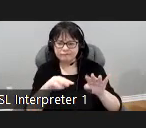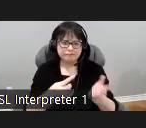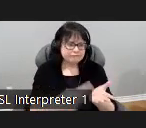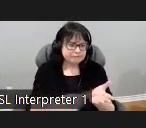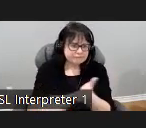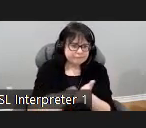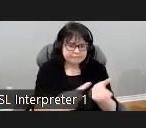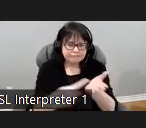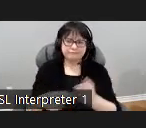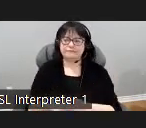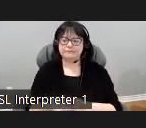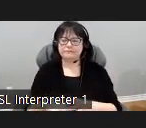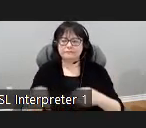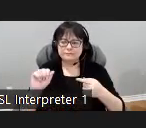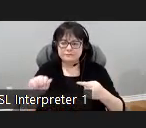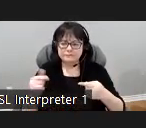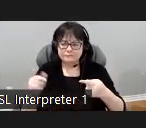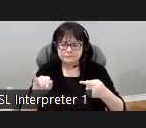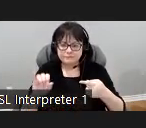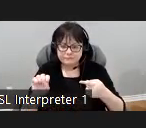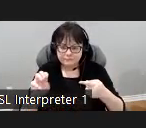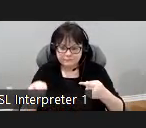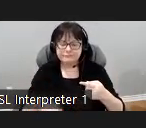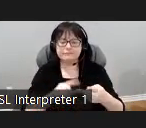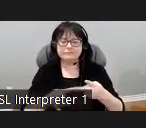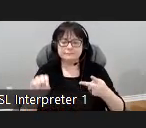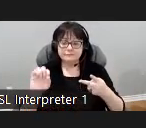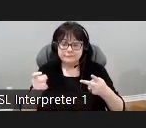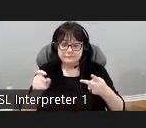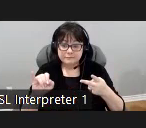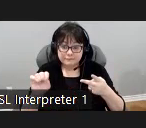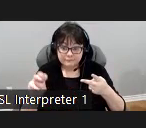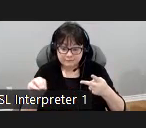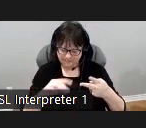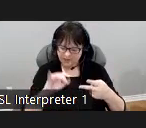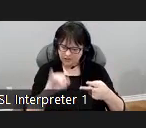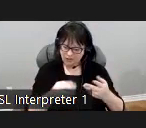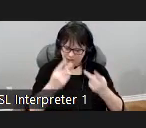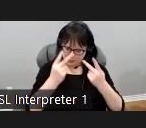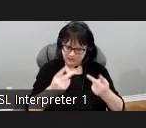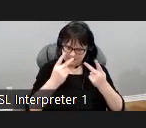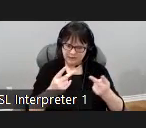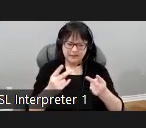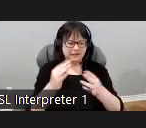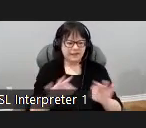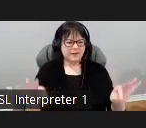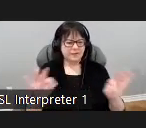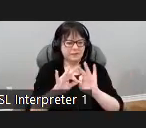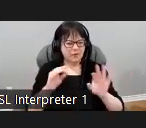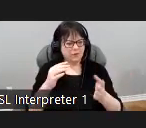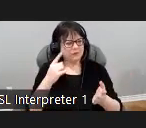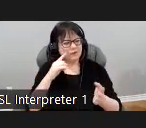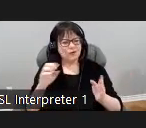ageism, sexism show up, I think are part of our collective education that needs to be taking